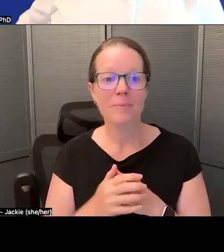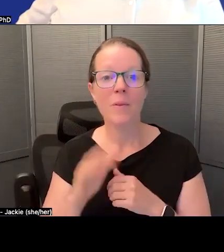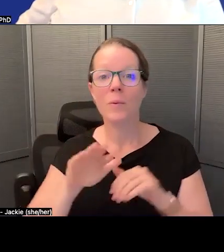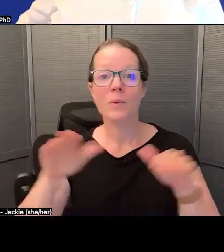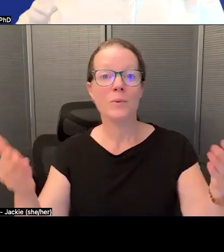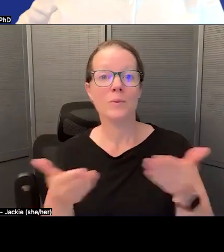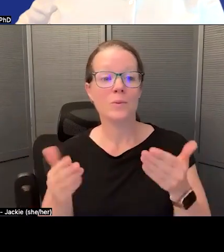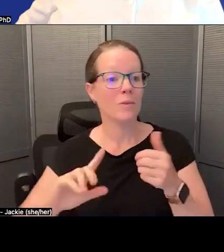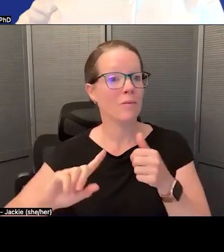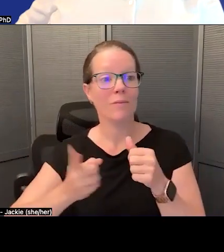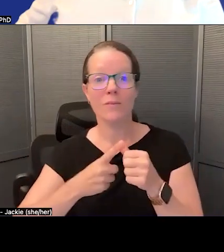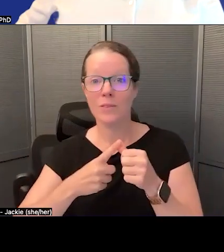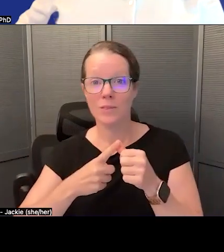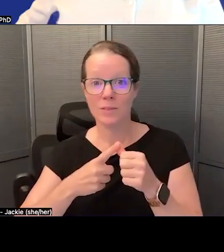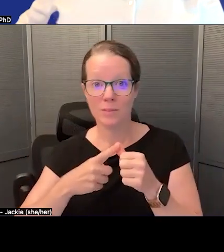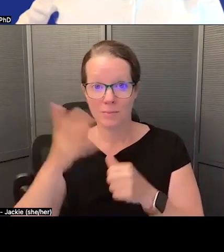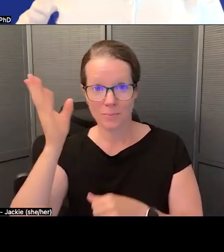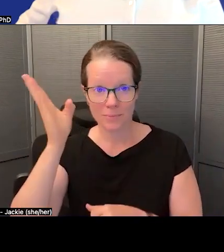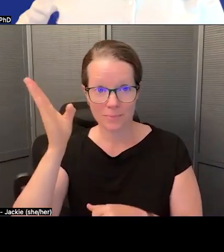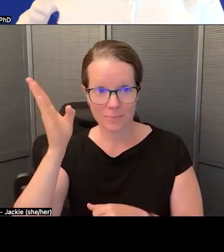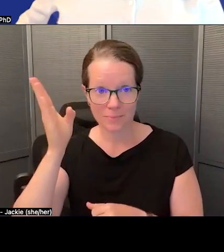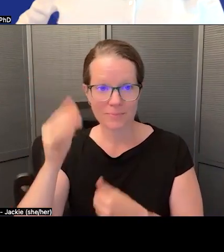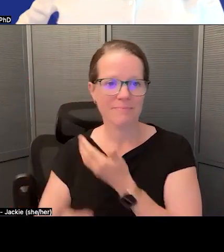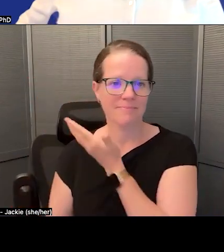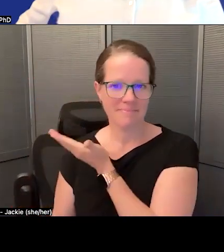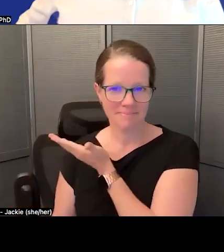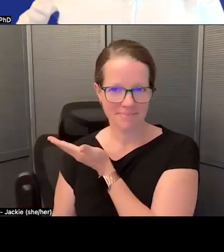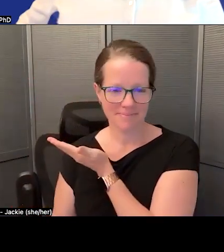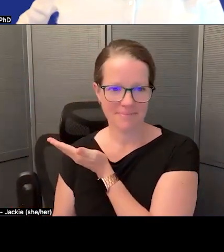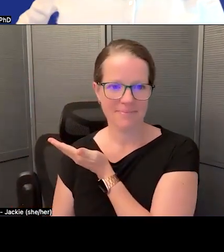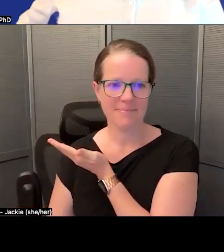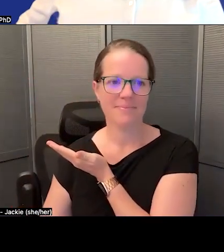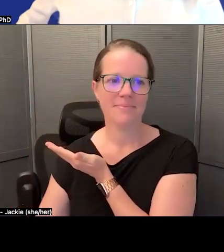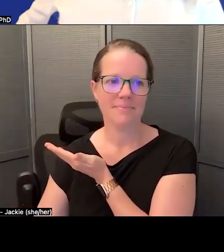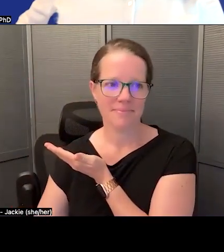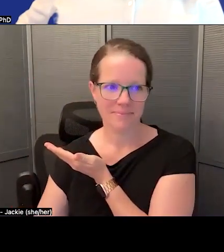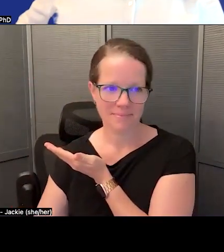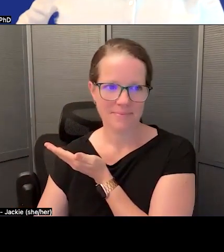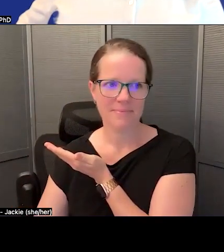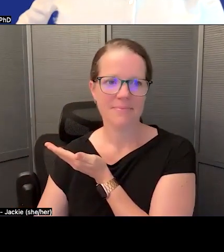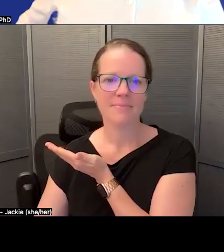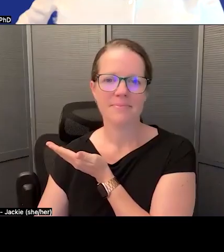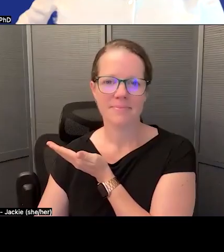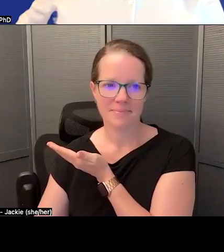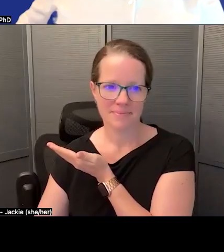first presentation, a collaborative approach to managing aggression in the hospital and the community.